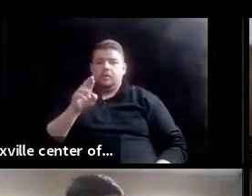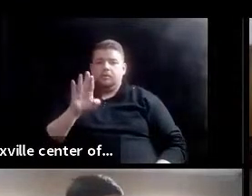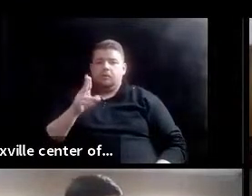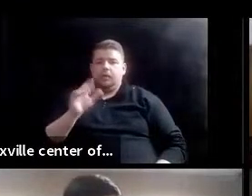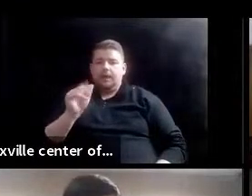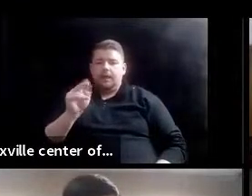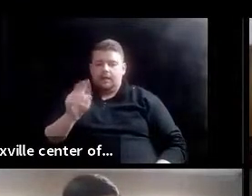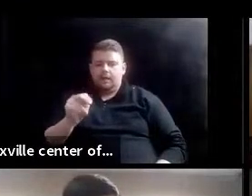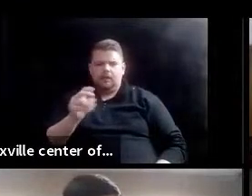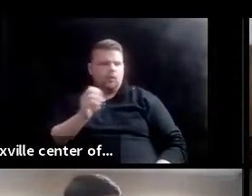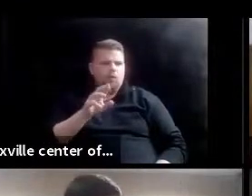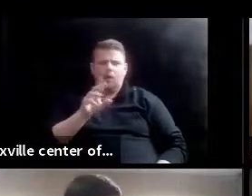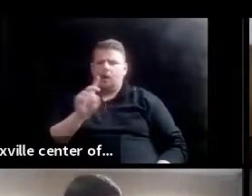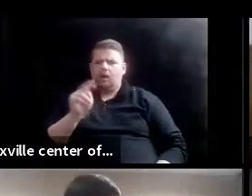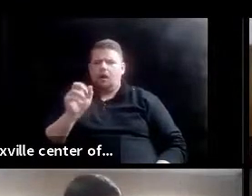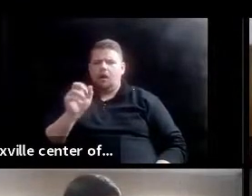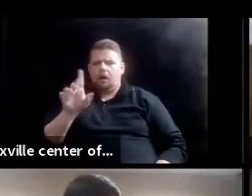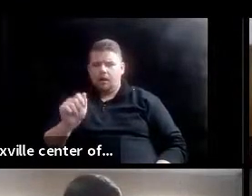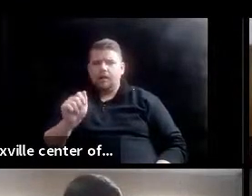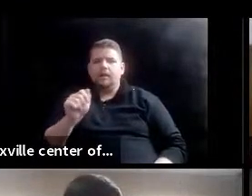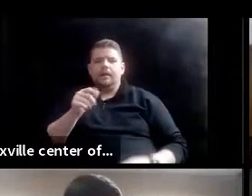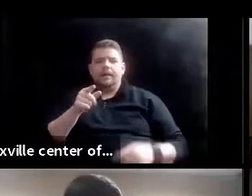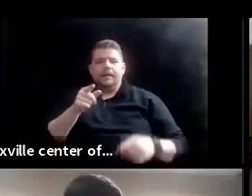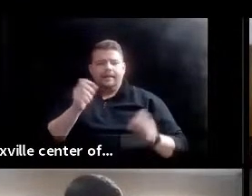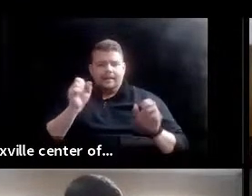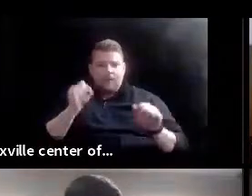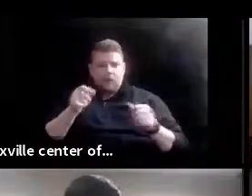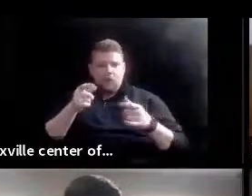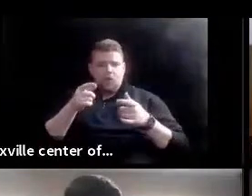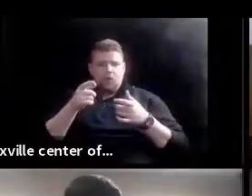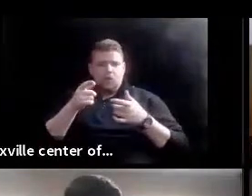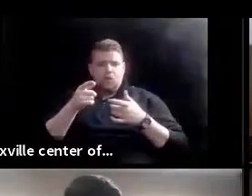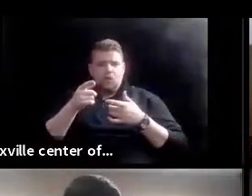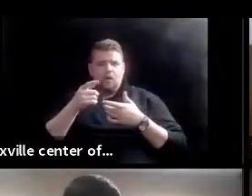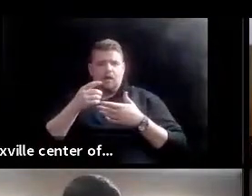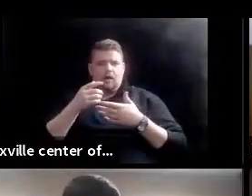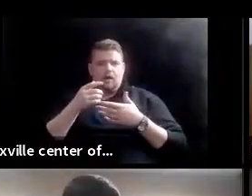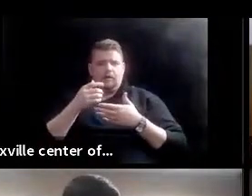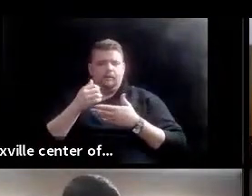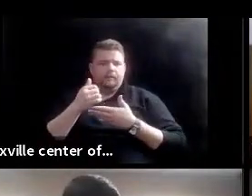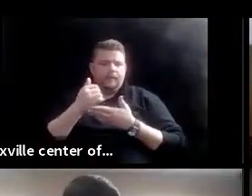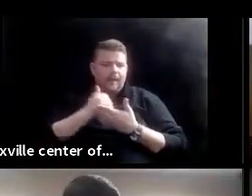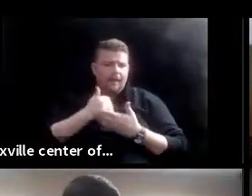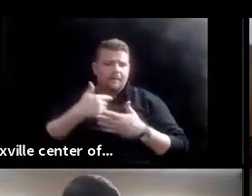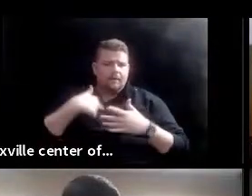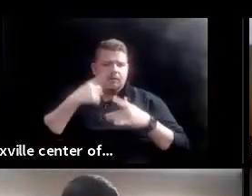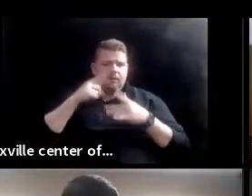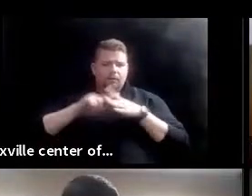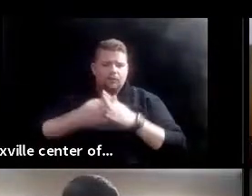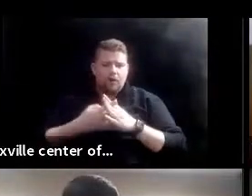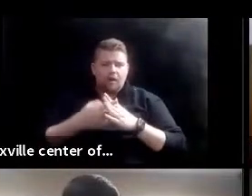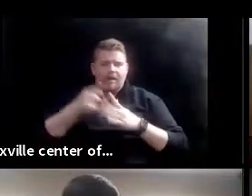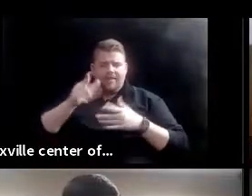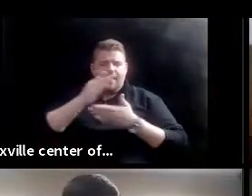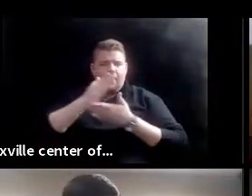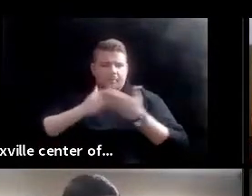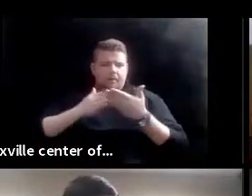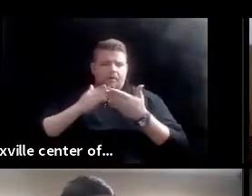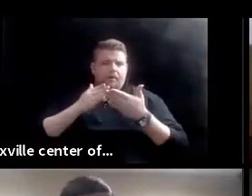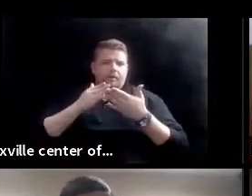Buchanan or Narda, can you all give me a hand with we start that portion of the